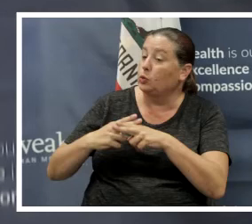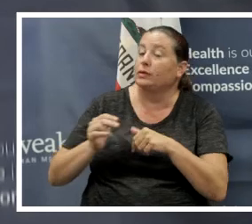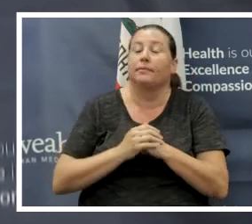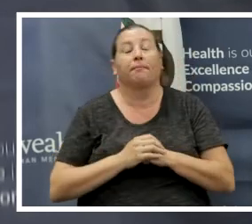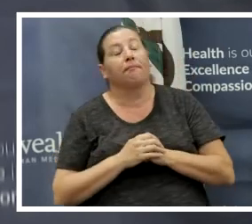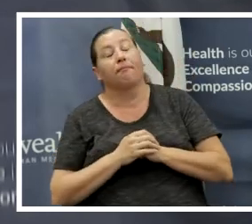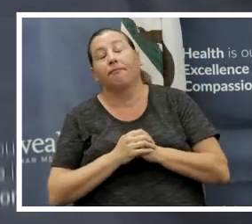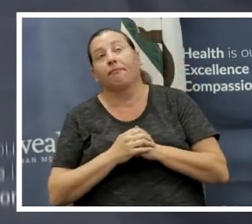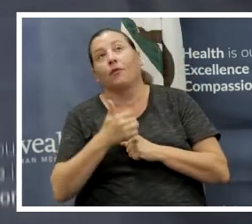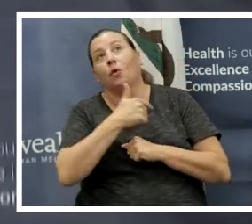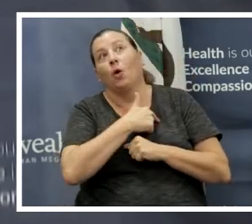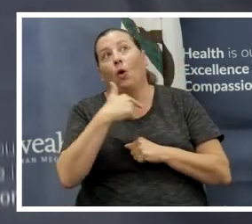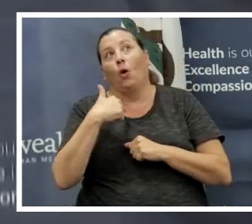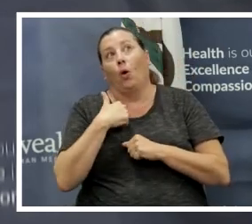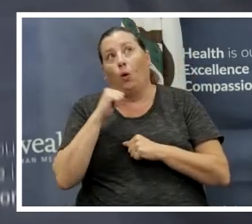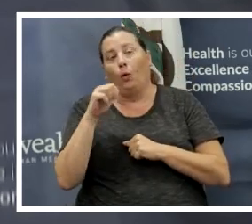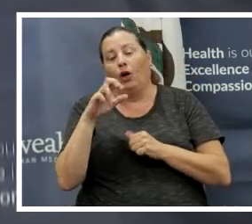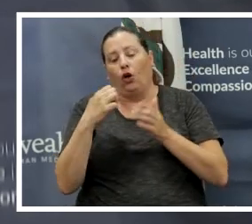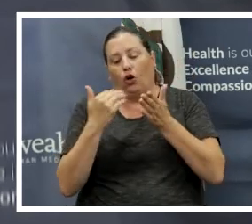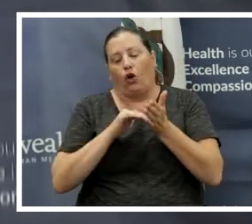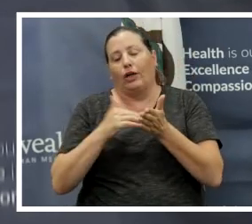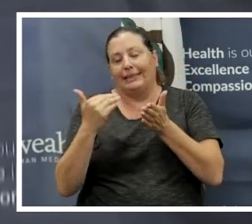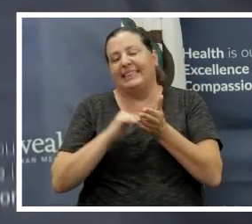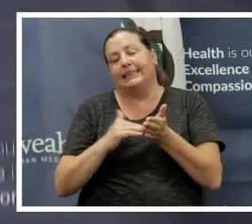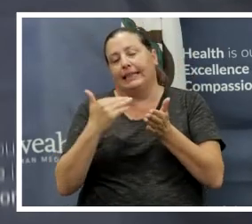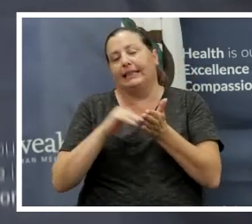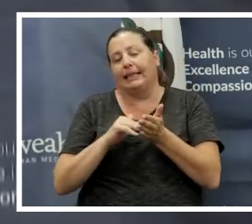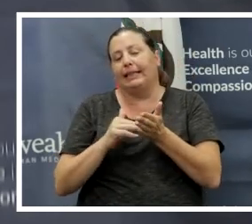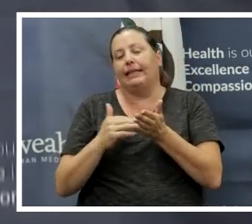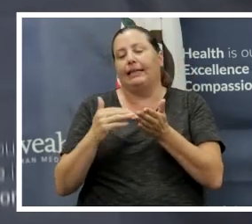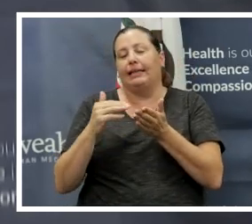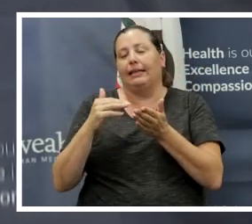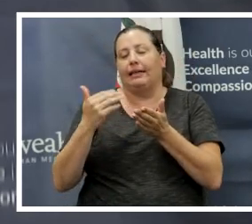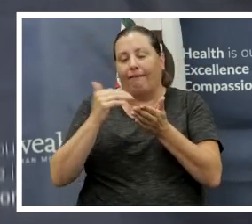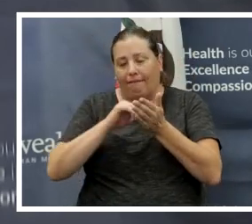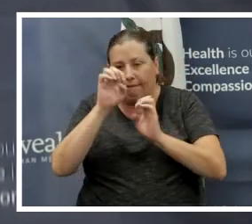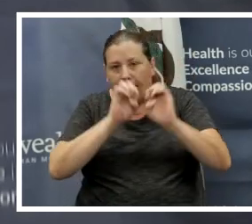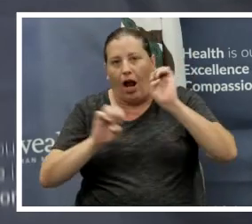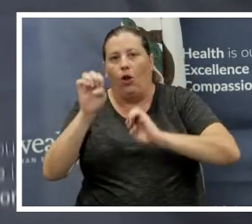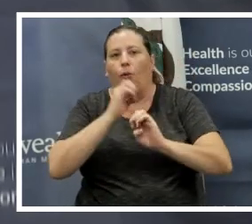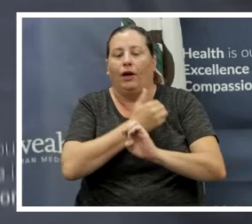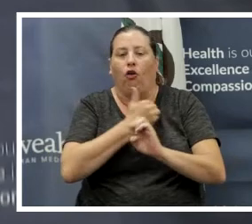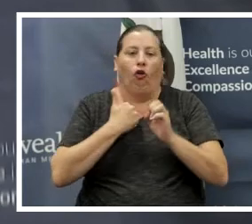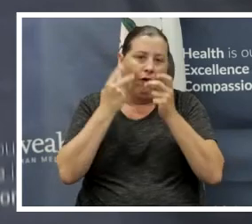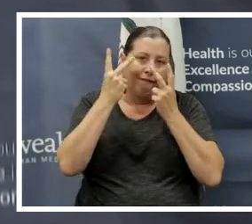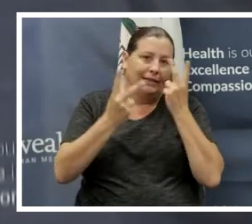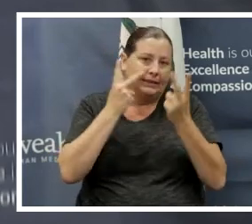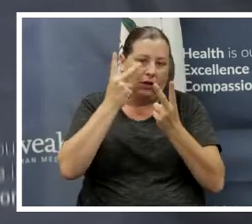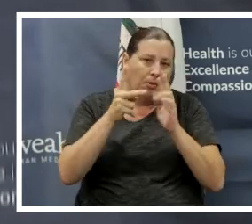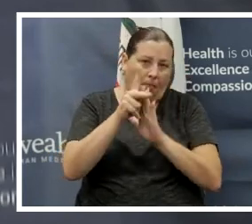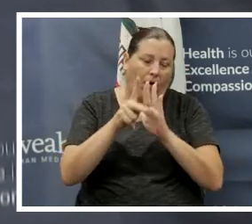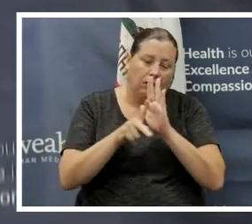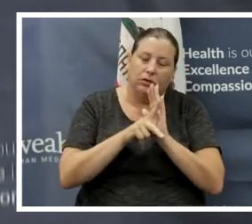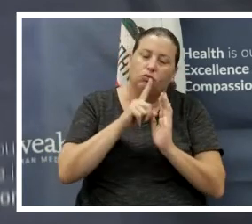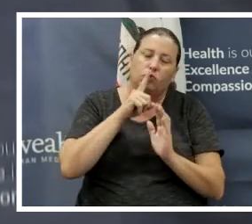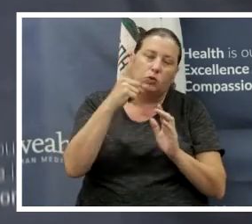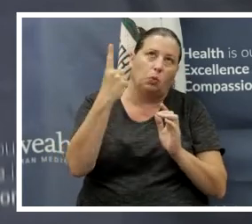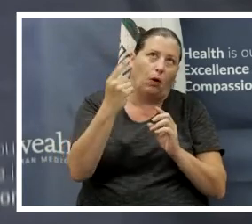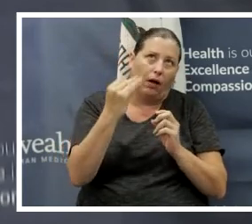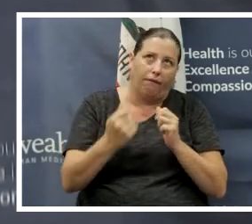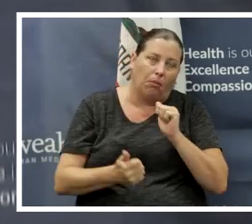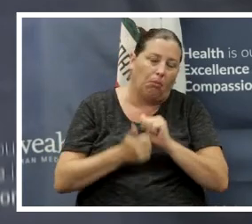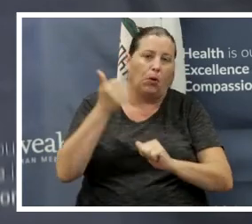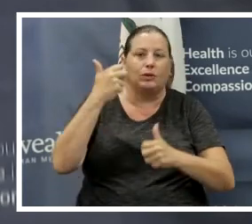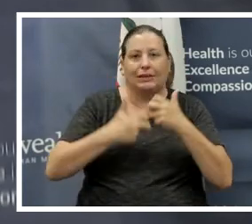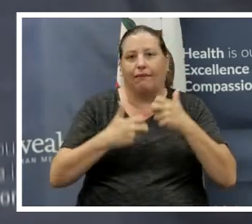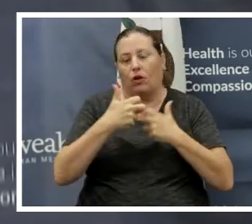we are constantly reevaluating our visitor policy. It was one of the most difficult things that we ever had to implement